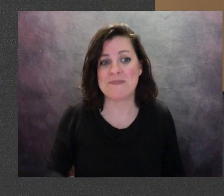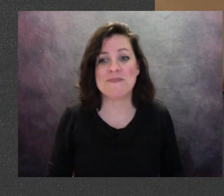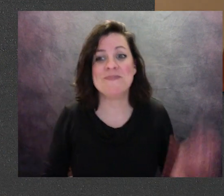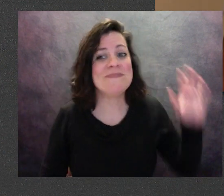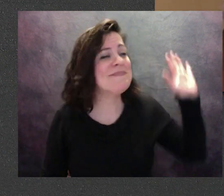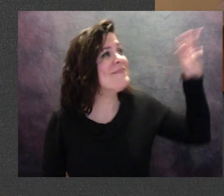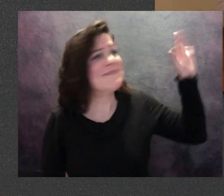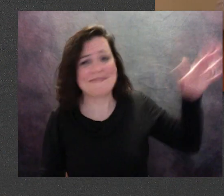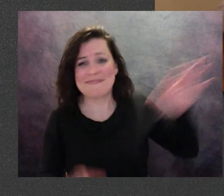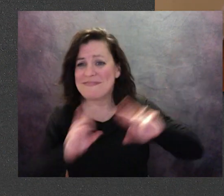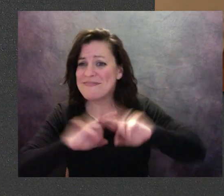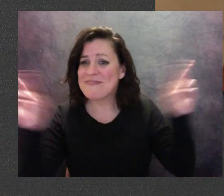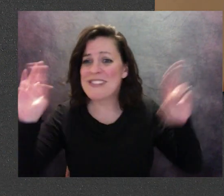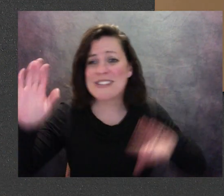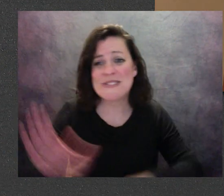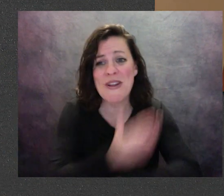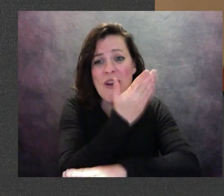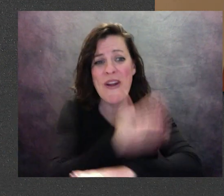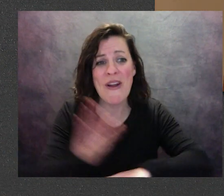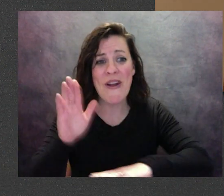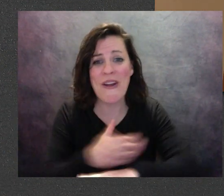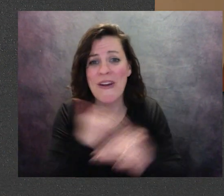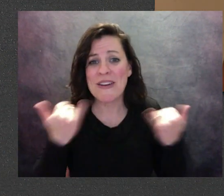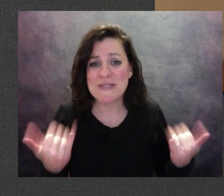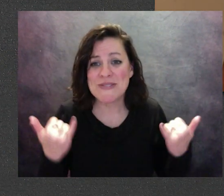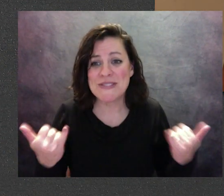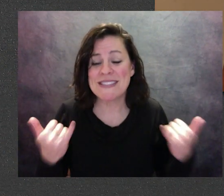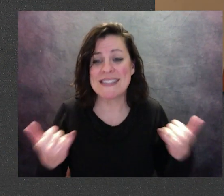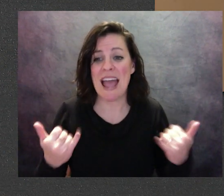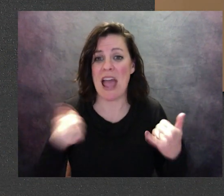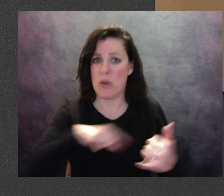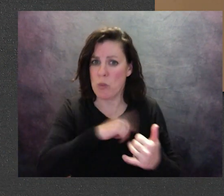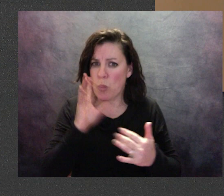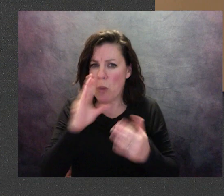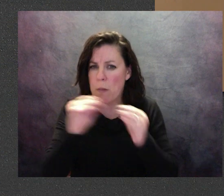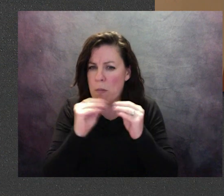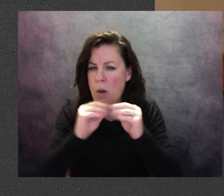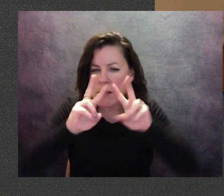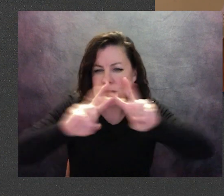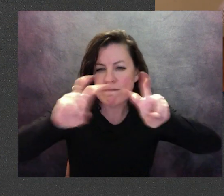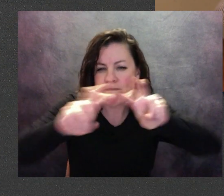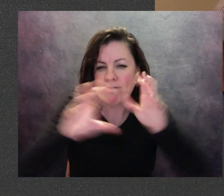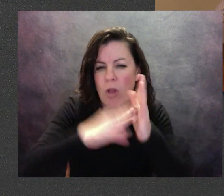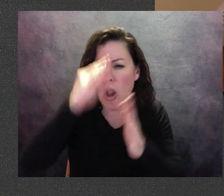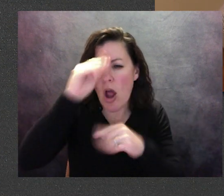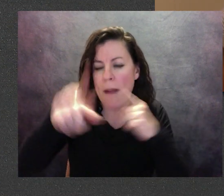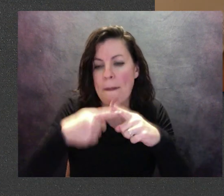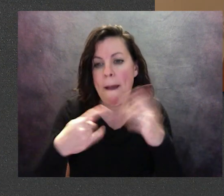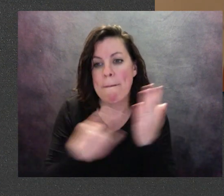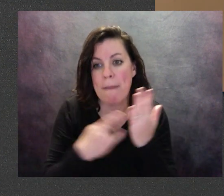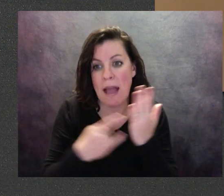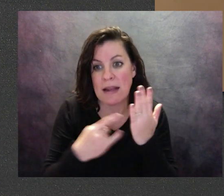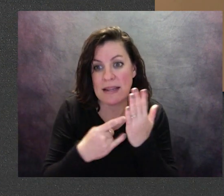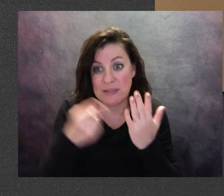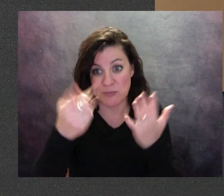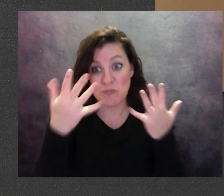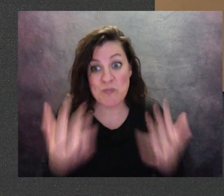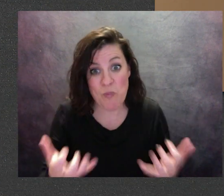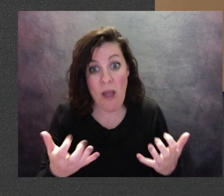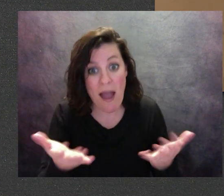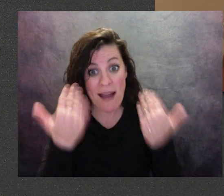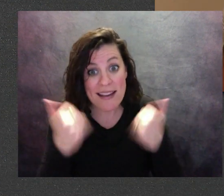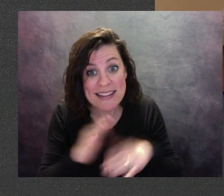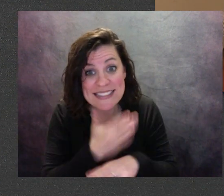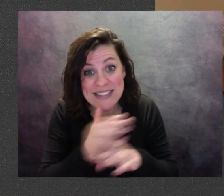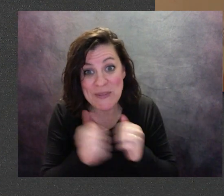Let's sing a song that teaches you some facts about magnets. It goes like this, and when you learn it,